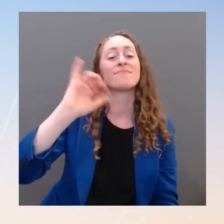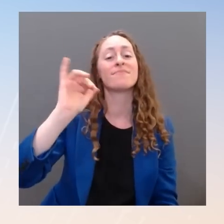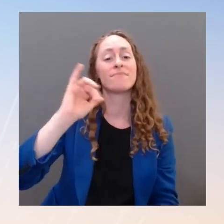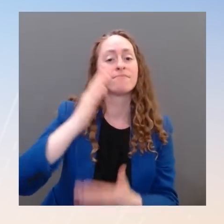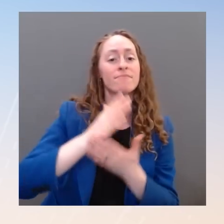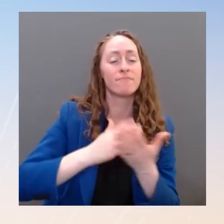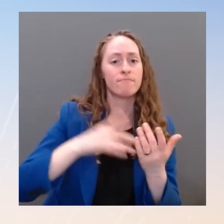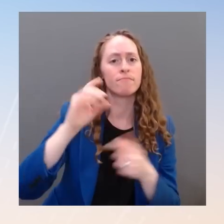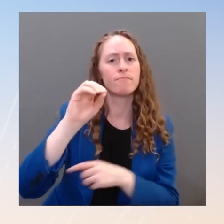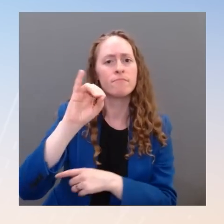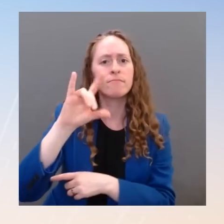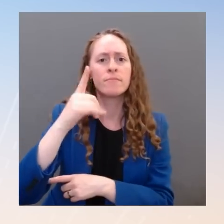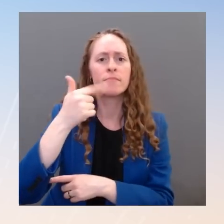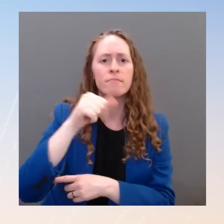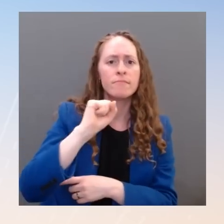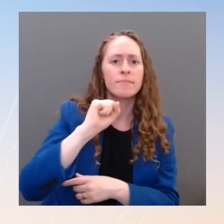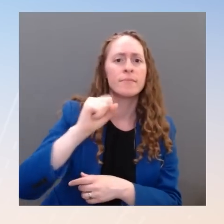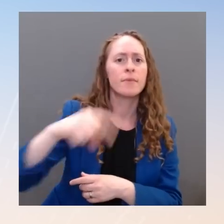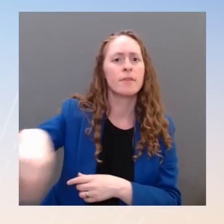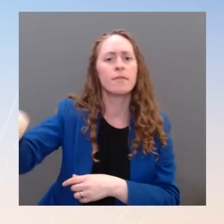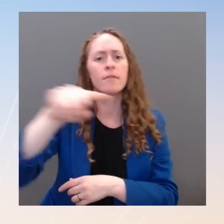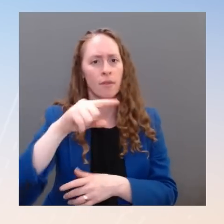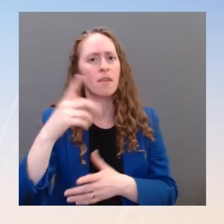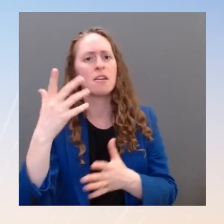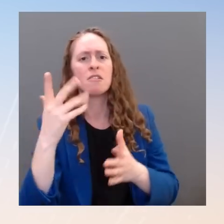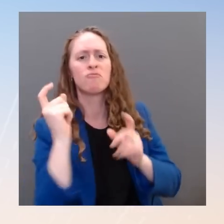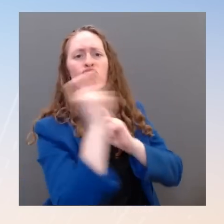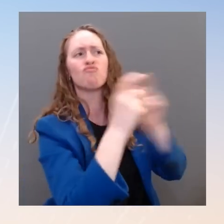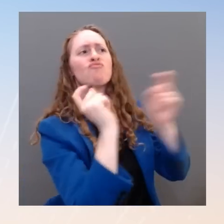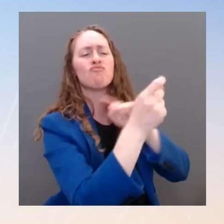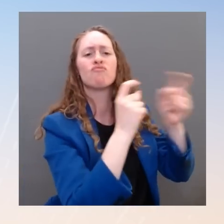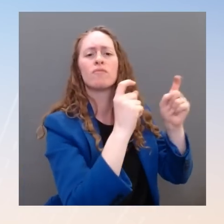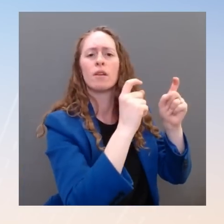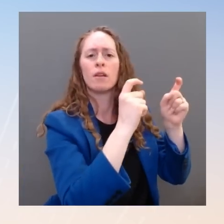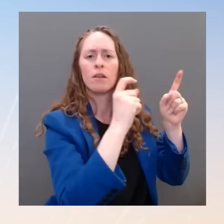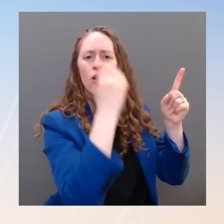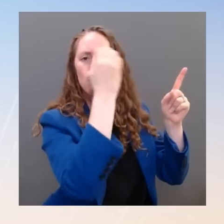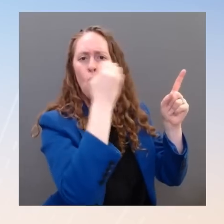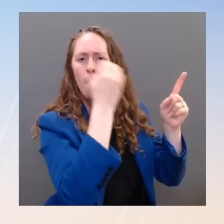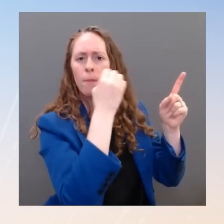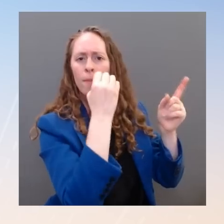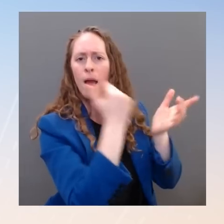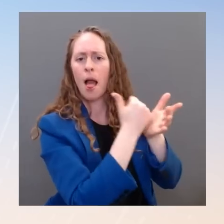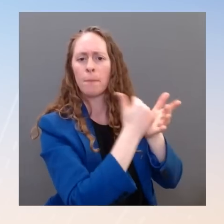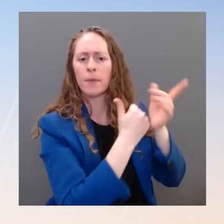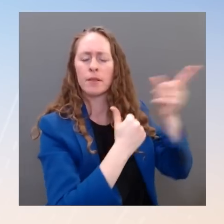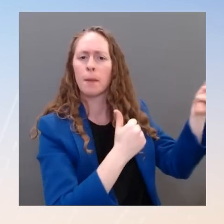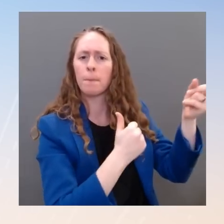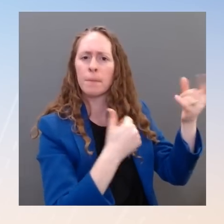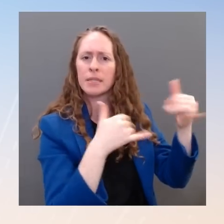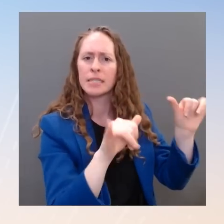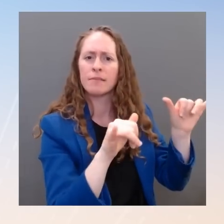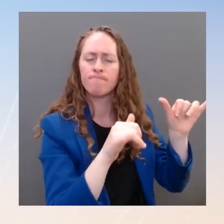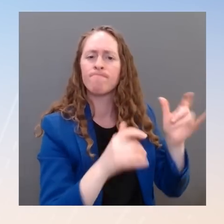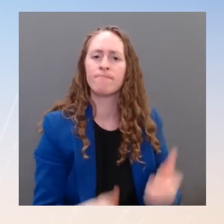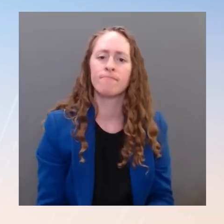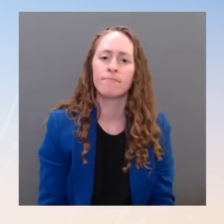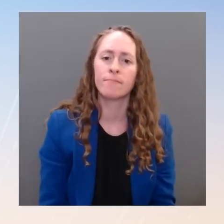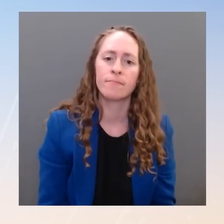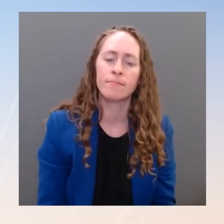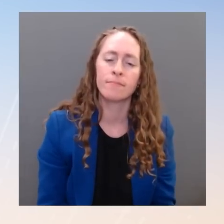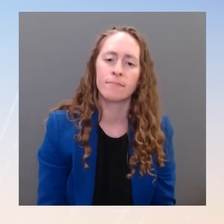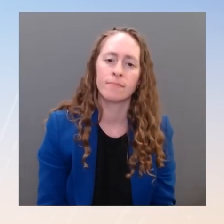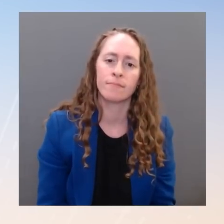steps they have also taken that will be a part of the discussion. And certainly the president will provide an update on what we're doing and where things stand at that point in